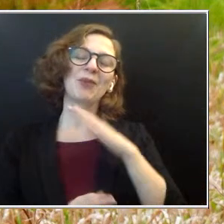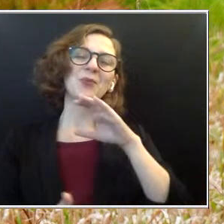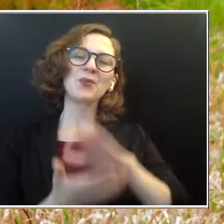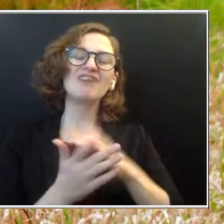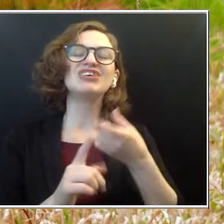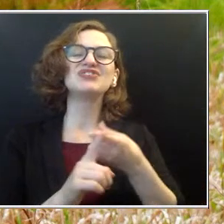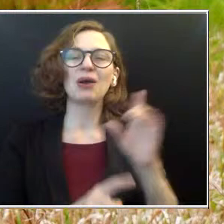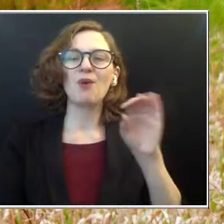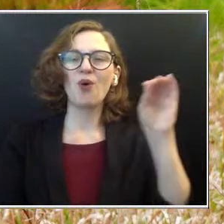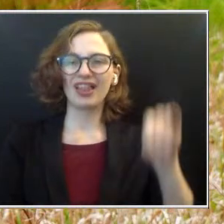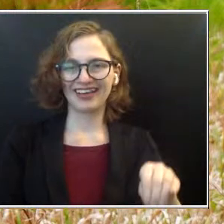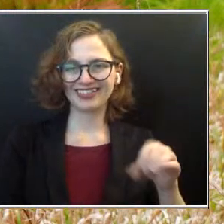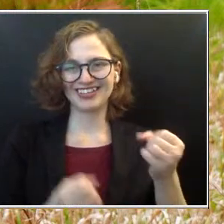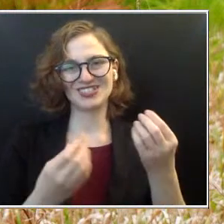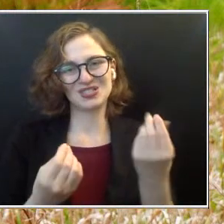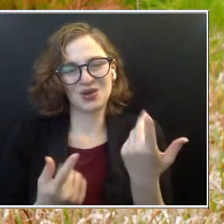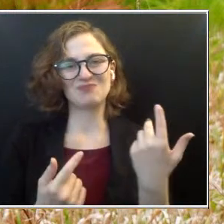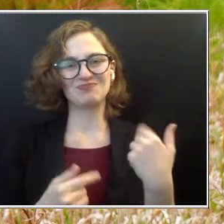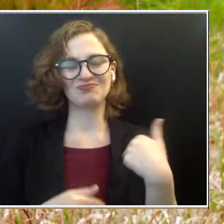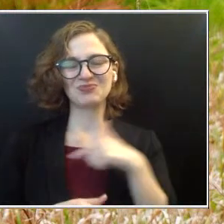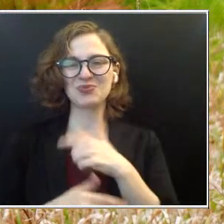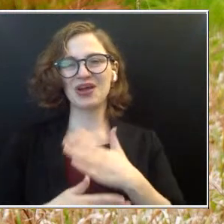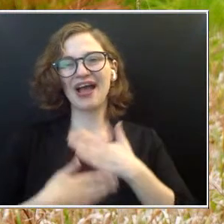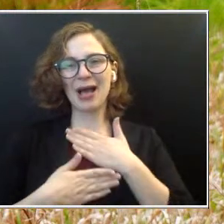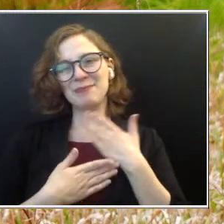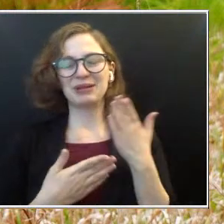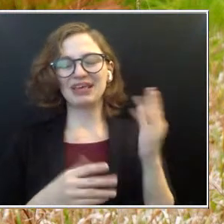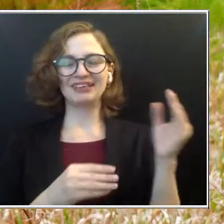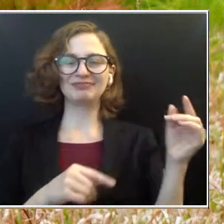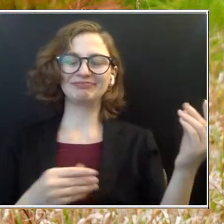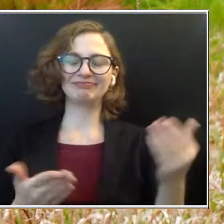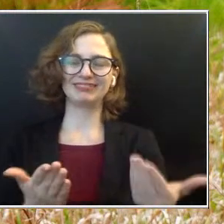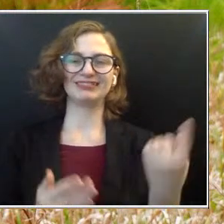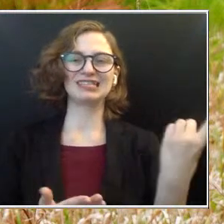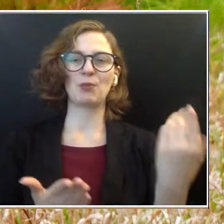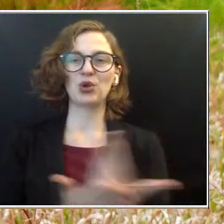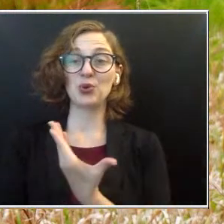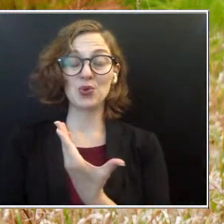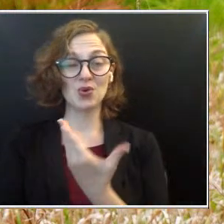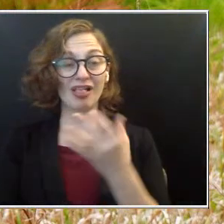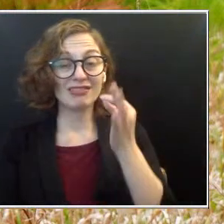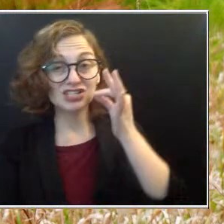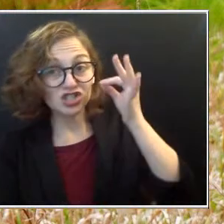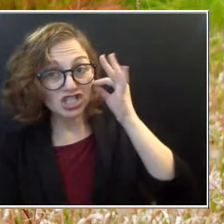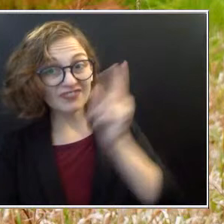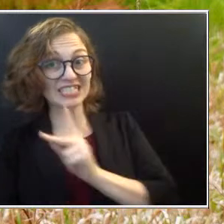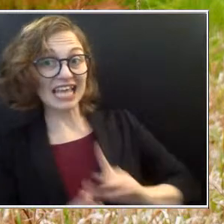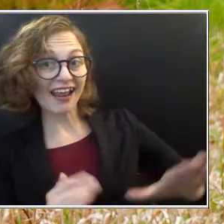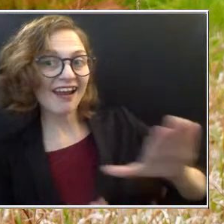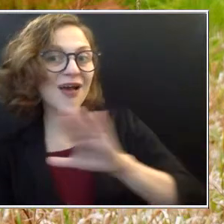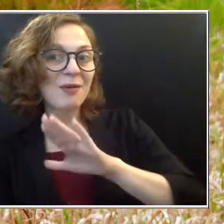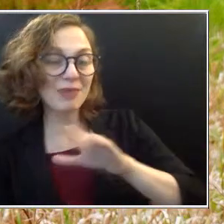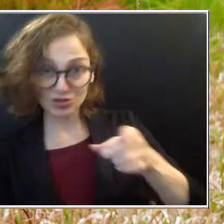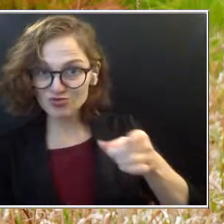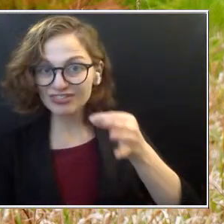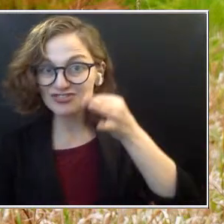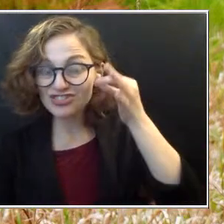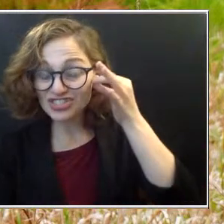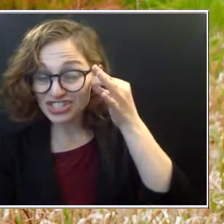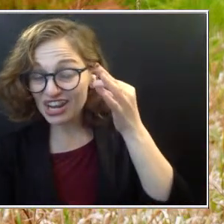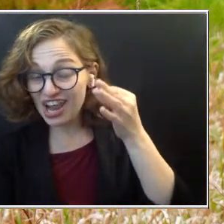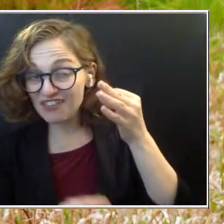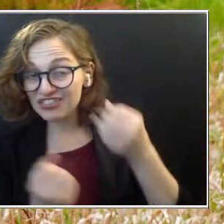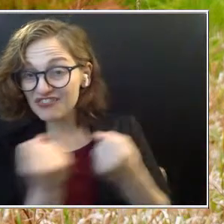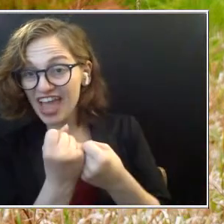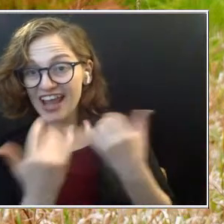a new home. We The love it Chiefs here. Kingdom. The Chiefs Kingdom. That's exactly Now, right. you are a Chiefs fan now, right? I am a Chiefs fan. I'm almost a Swiftie. Oh, okay, very good,